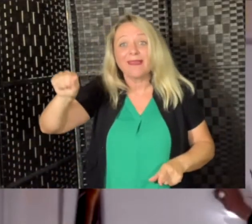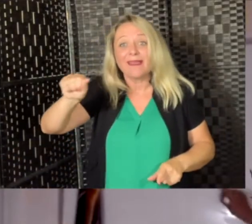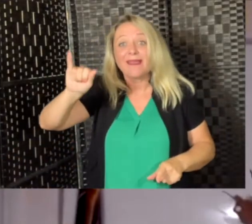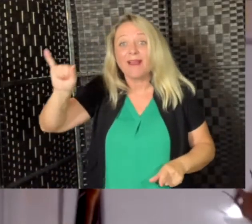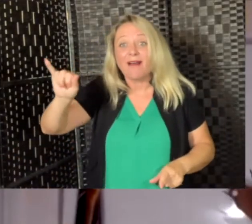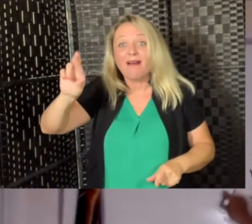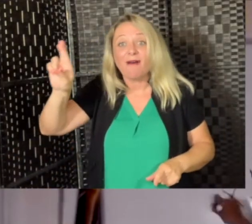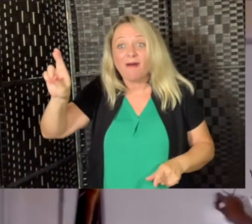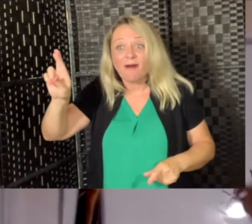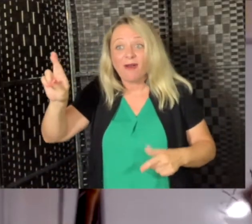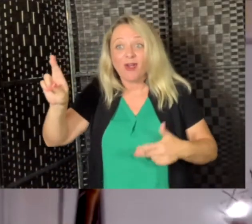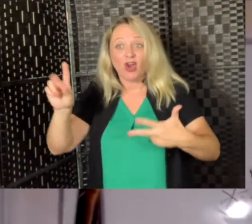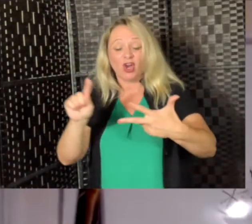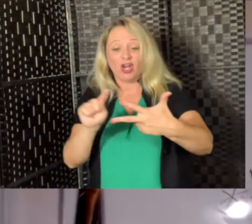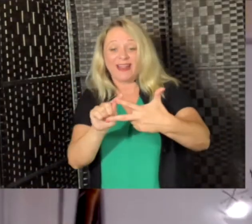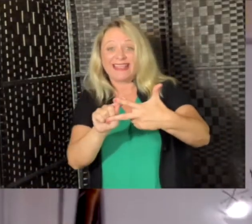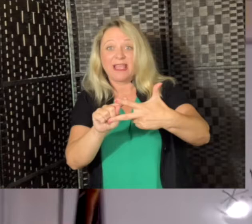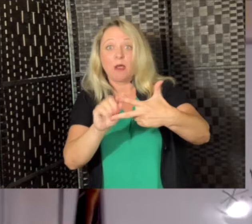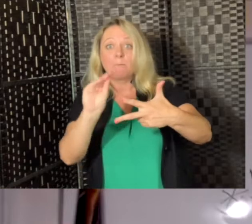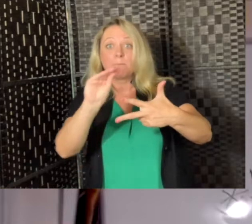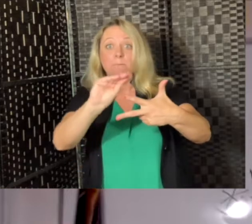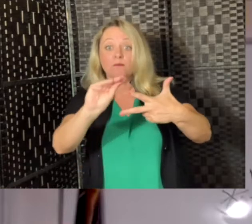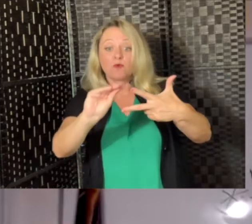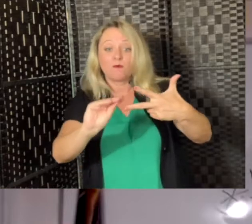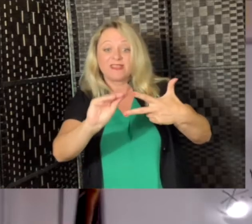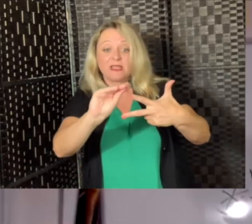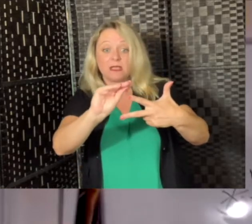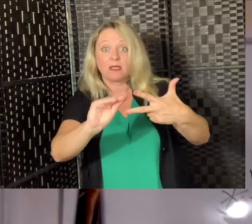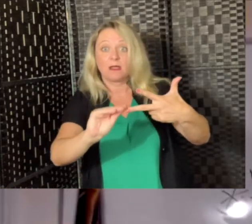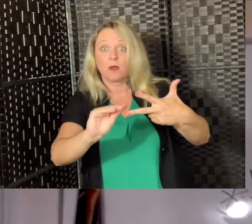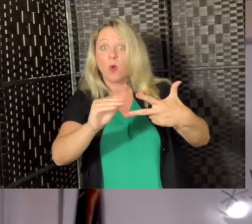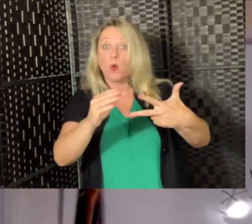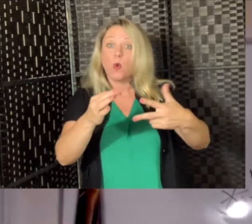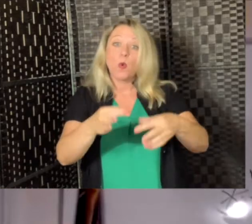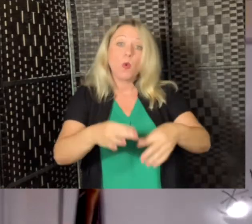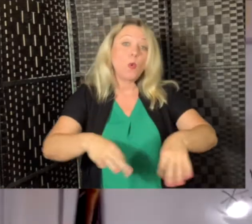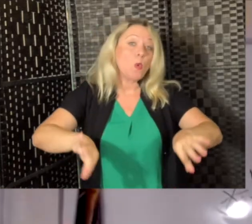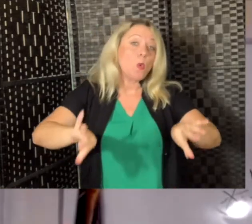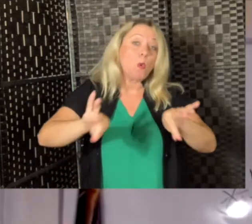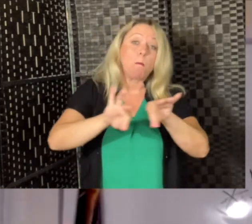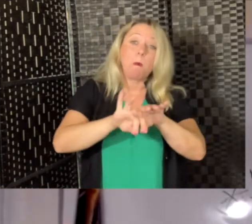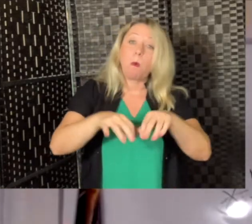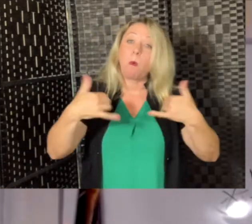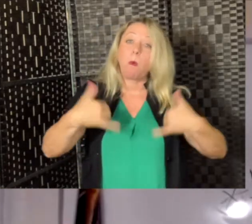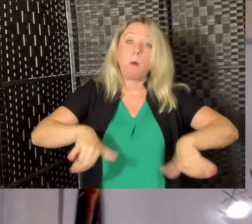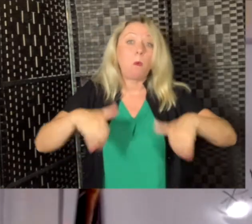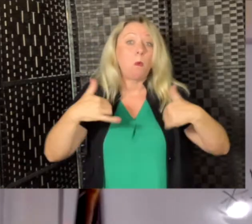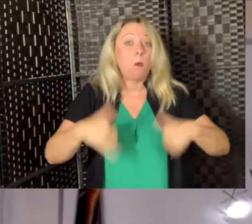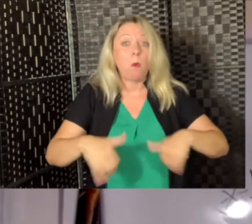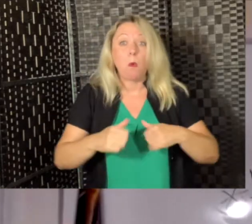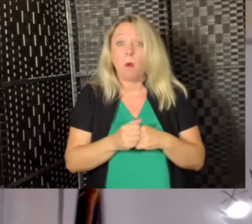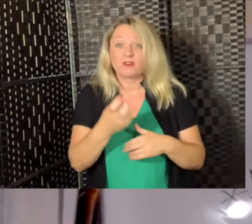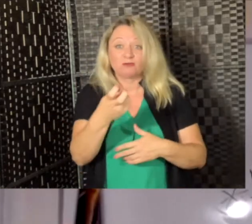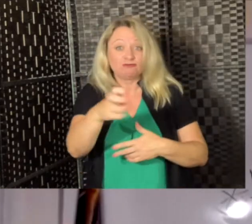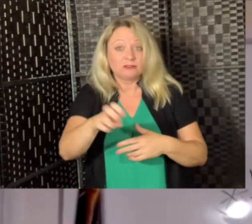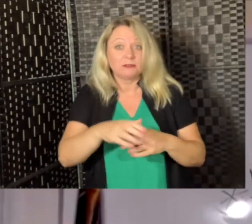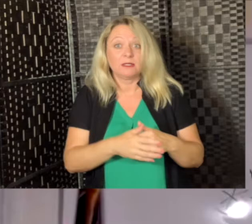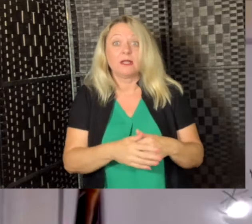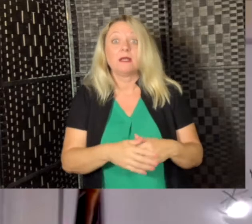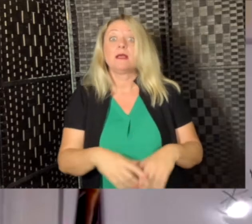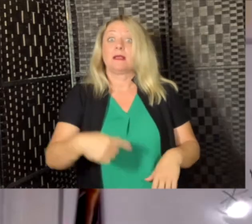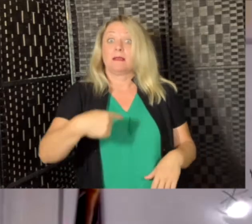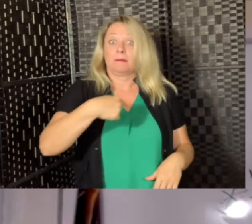very crucial place. Now, both Michelle and I, in our own ways,